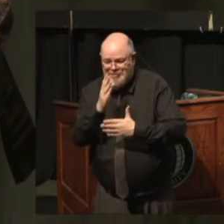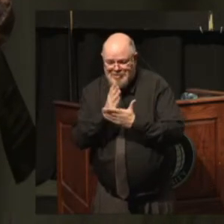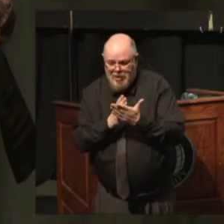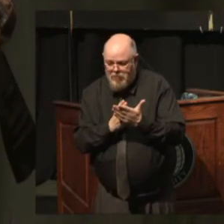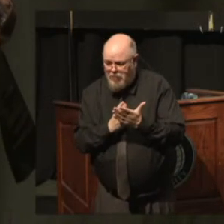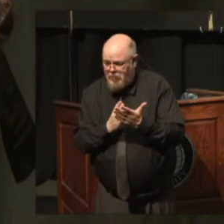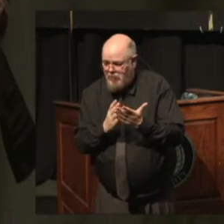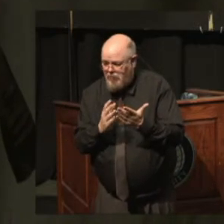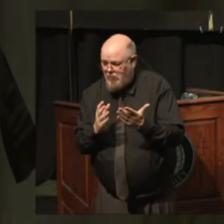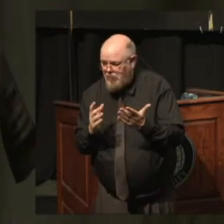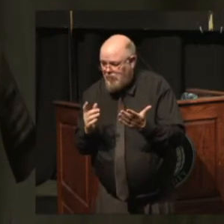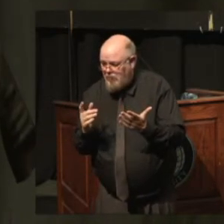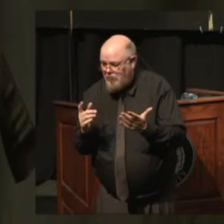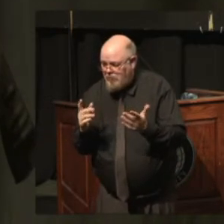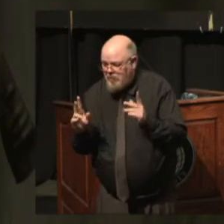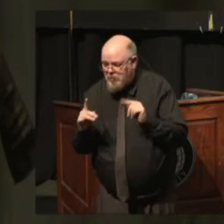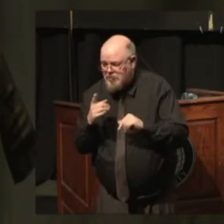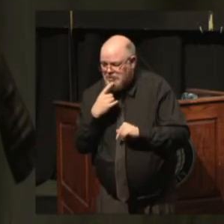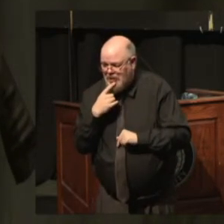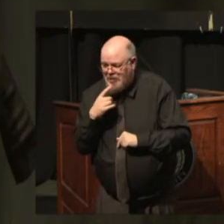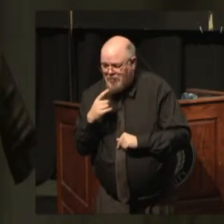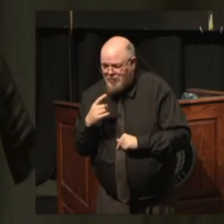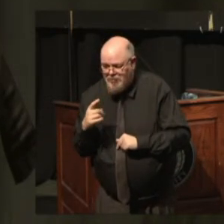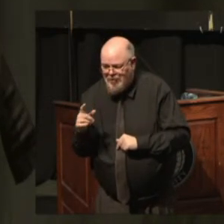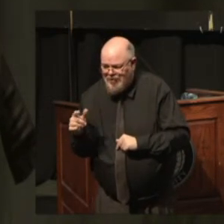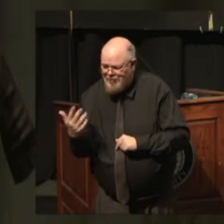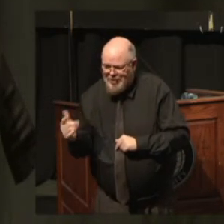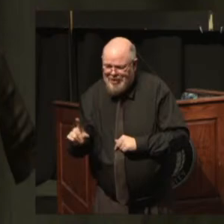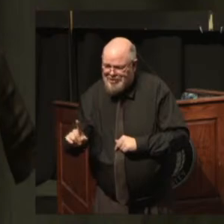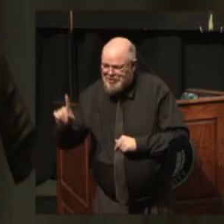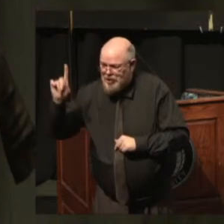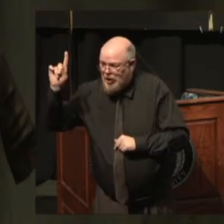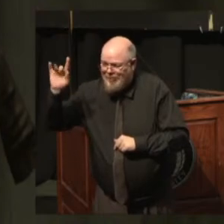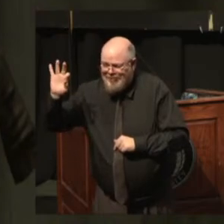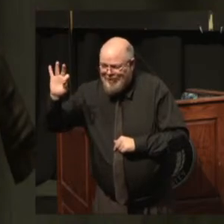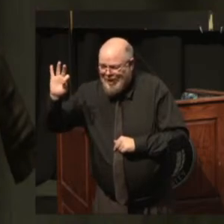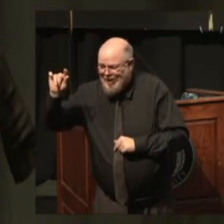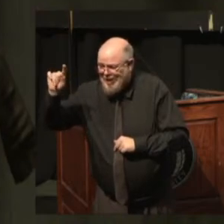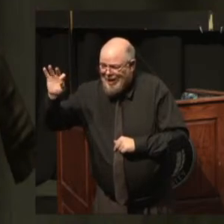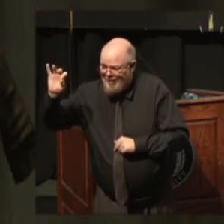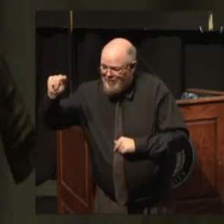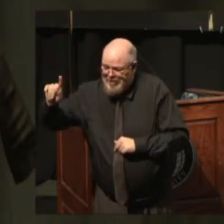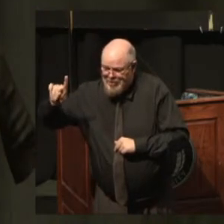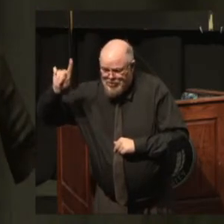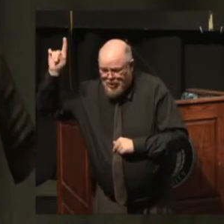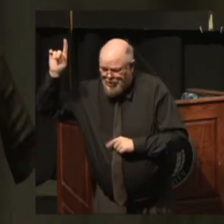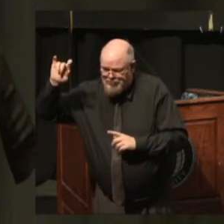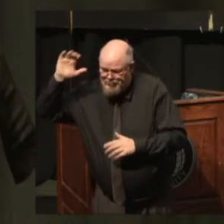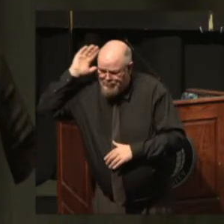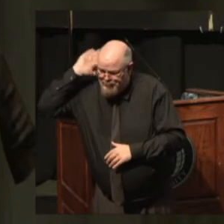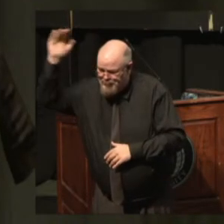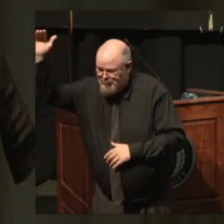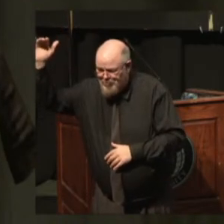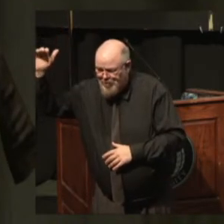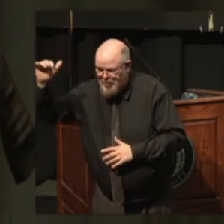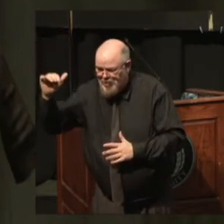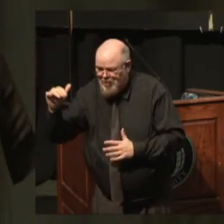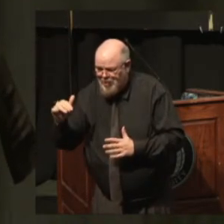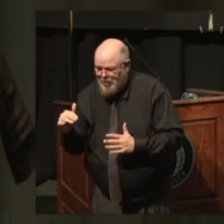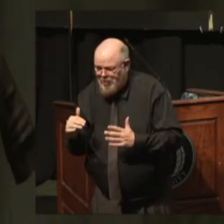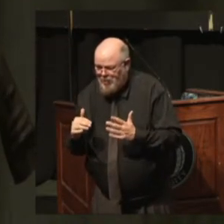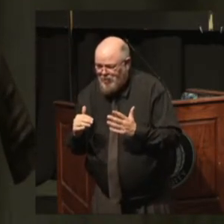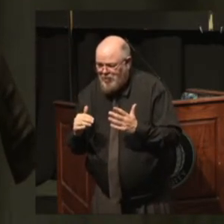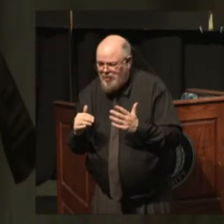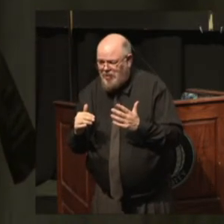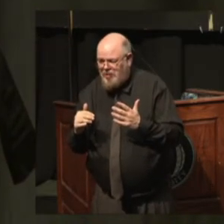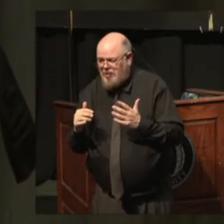was 7.5 feet. He was huge, okay? Think Shaquille O'Neal. If you don't know who Shaquille O'Neal is, go Google